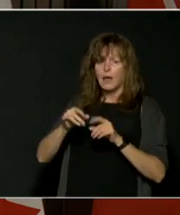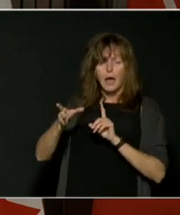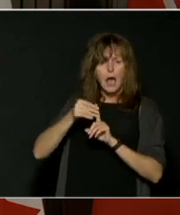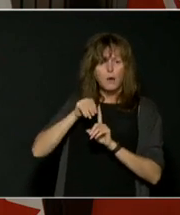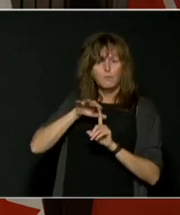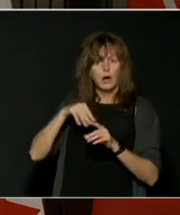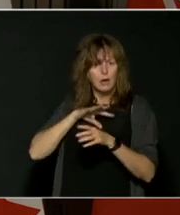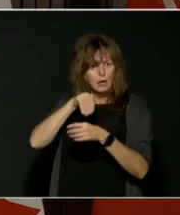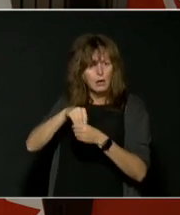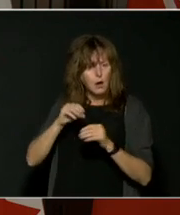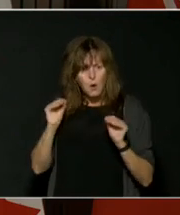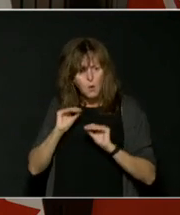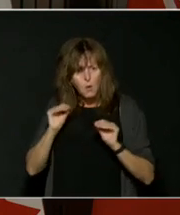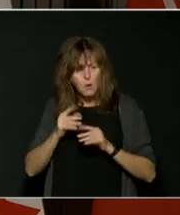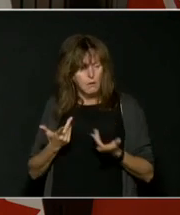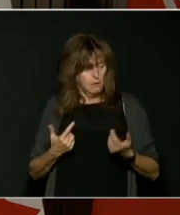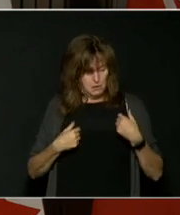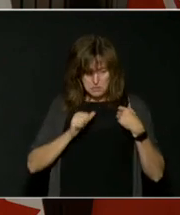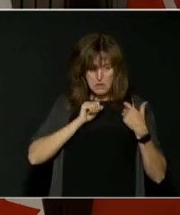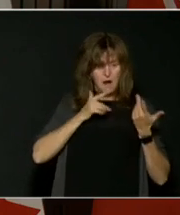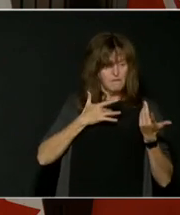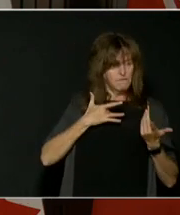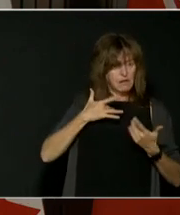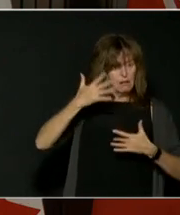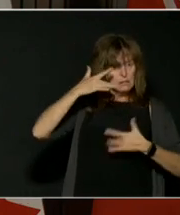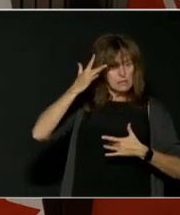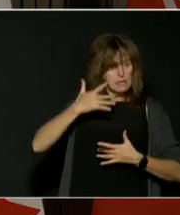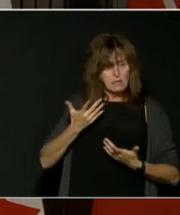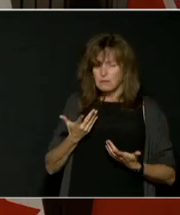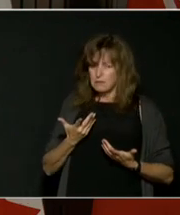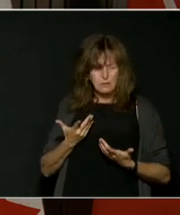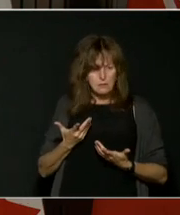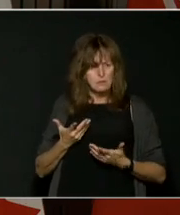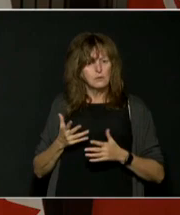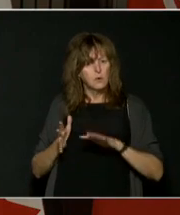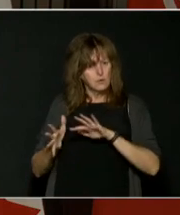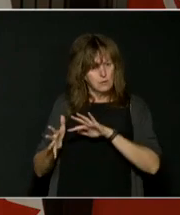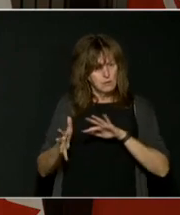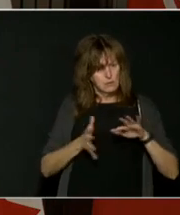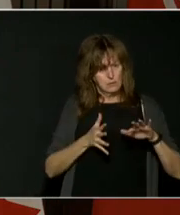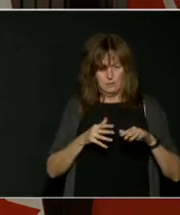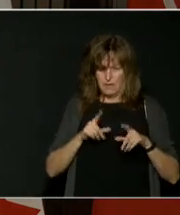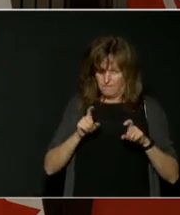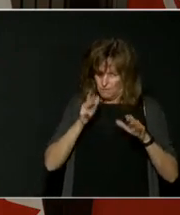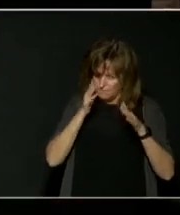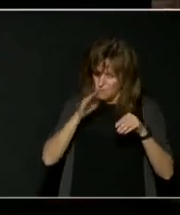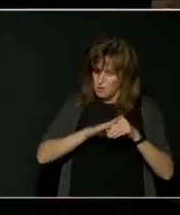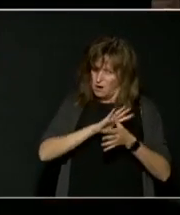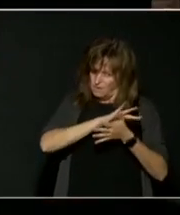We are going to focus on the priority populations as described by Dr. Yaffe. Thank you.